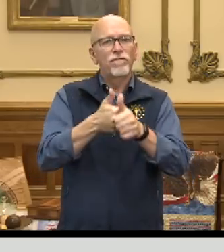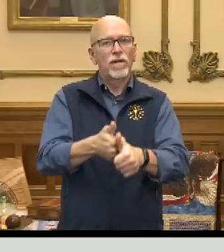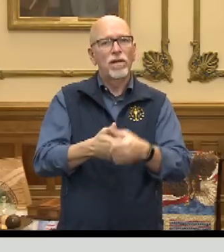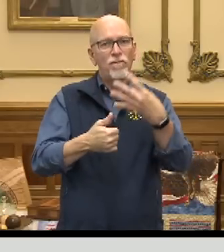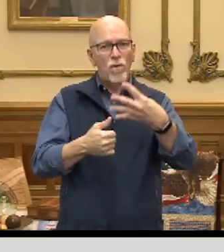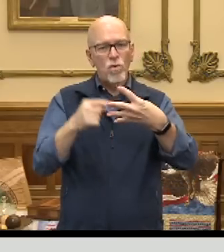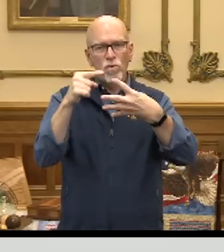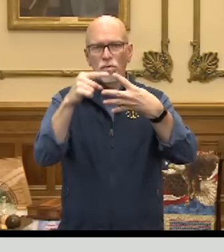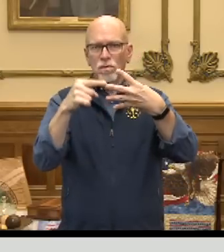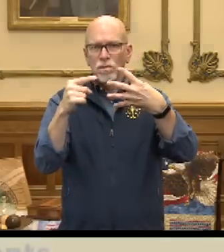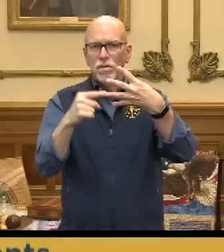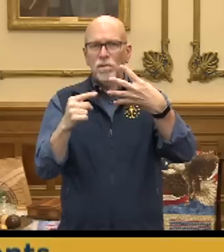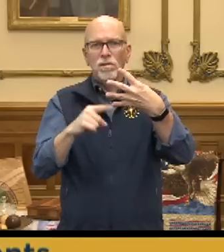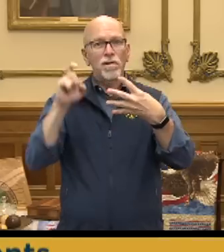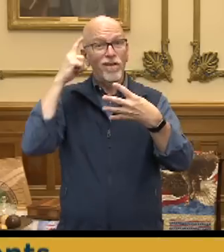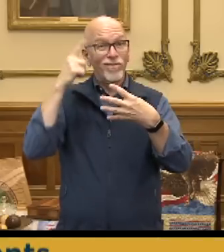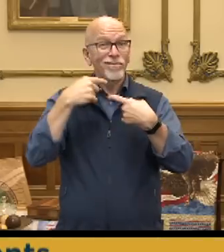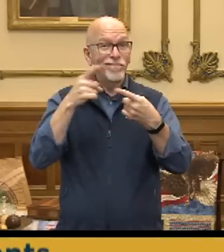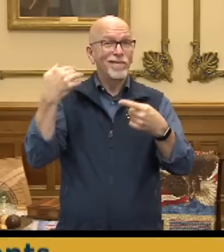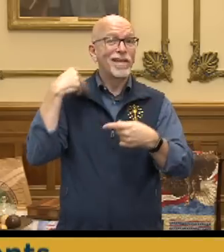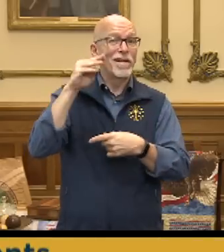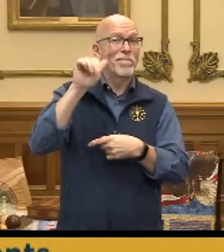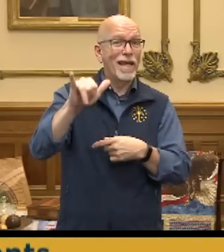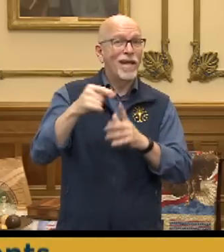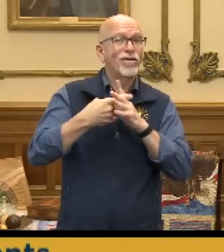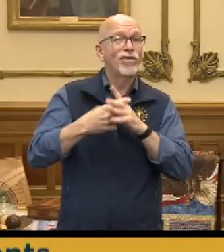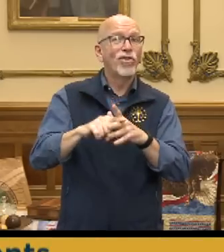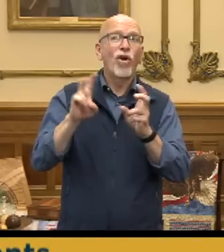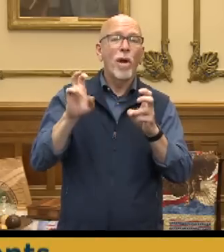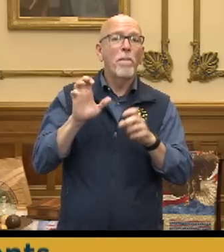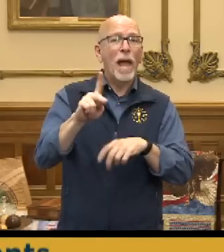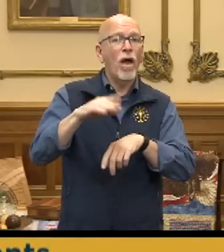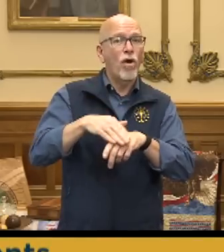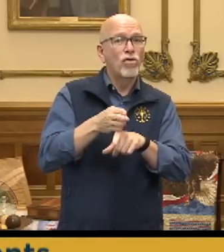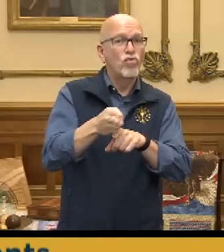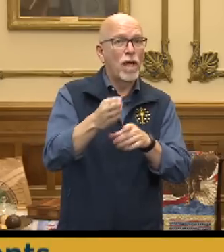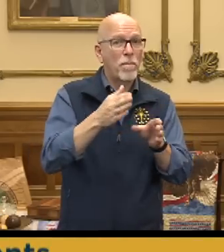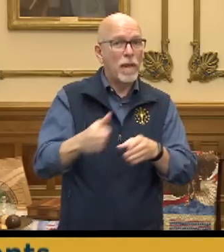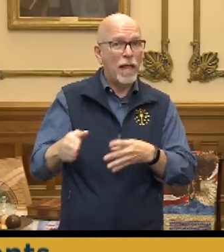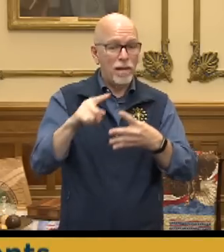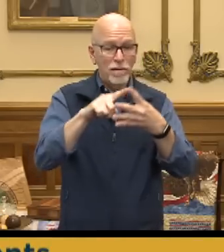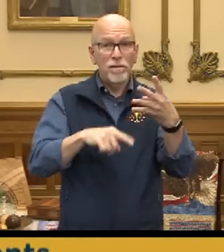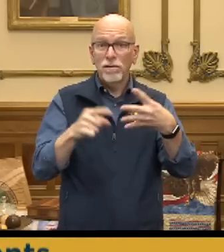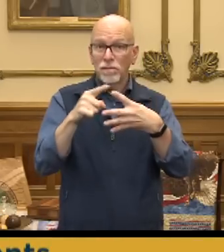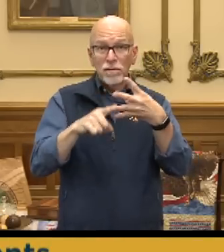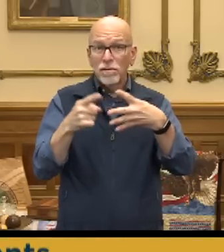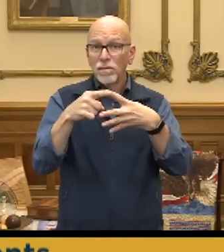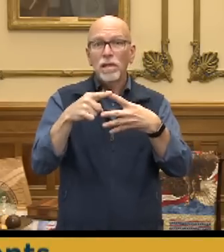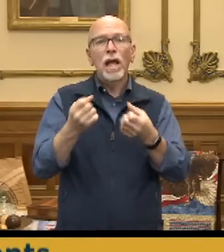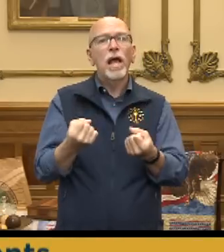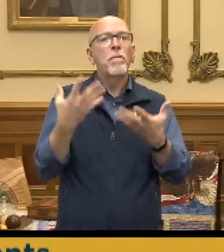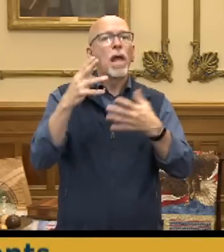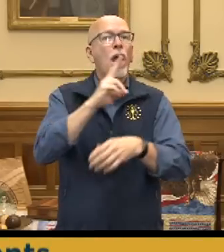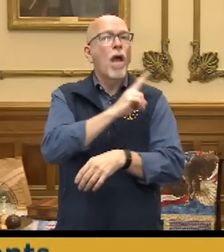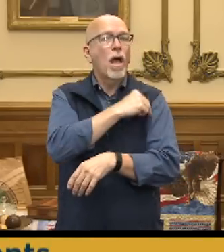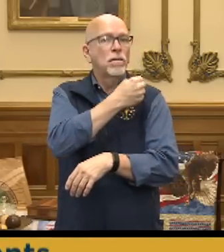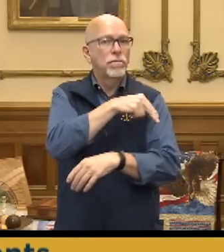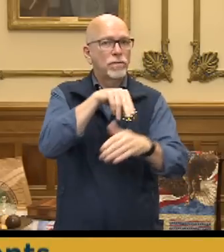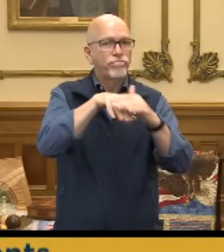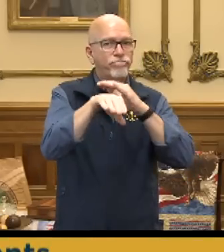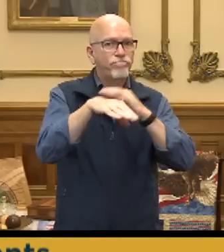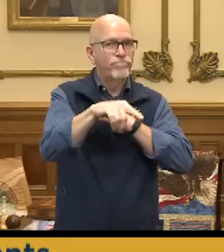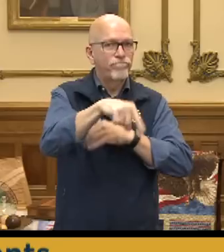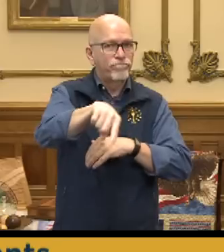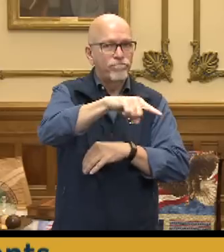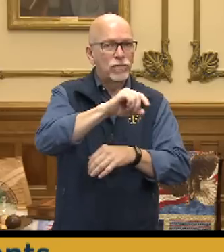guiding principles that the governor outlined in May when he launched the Back on Track plan. Those are the number of hospitalized COVID-19